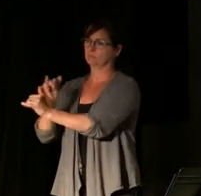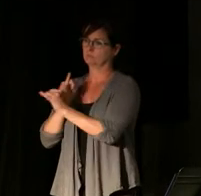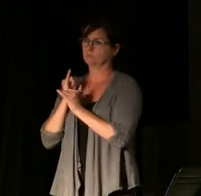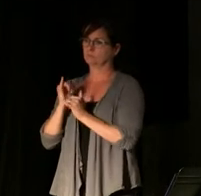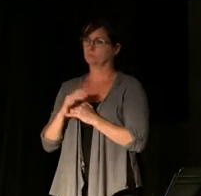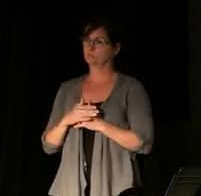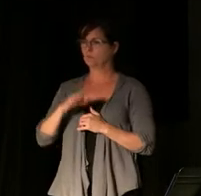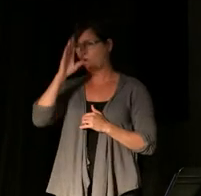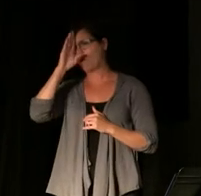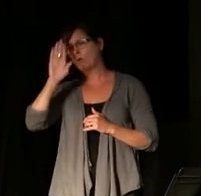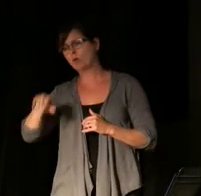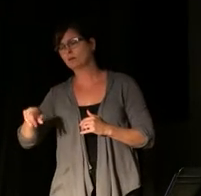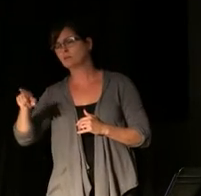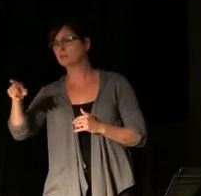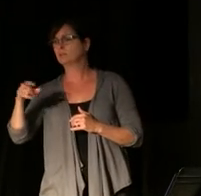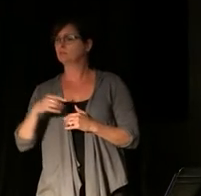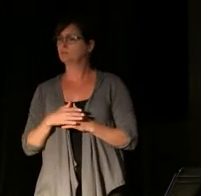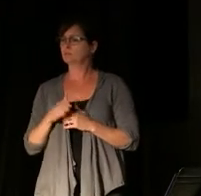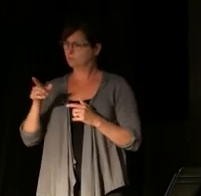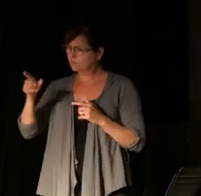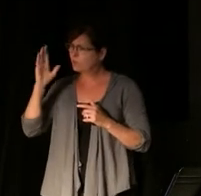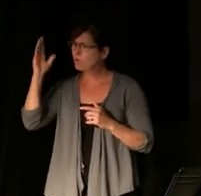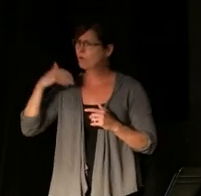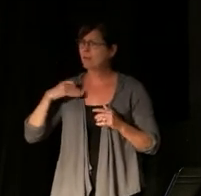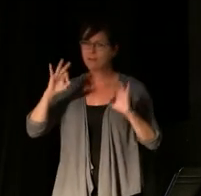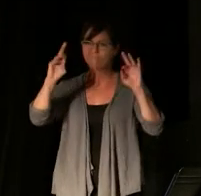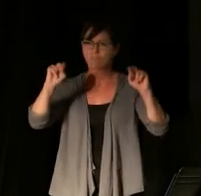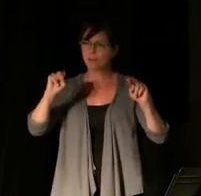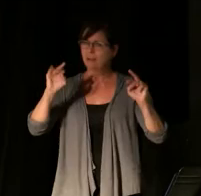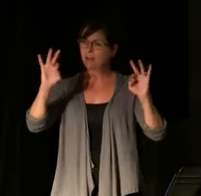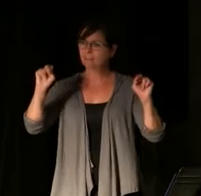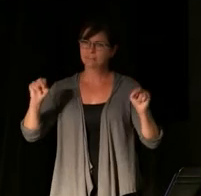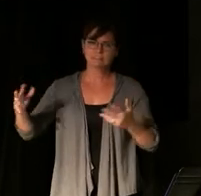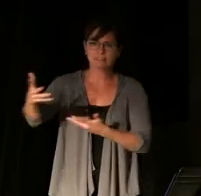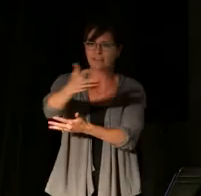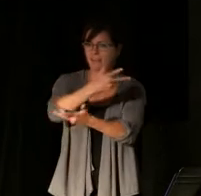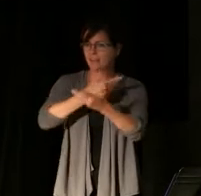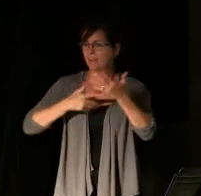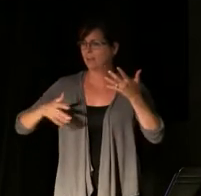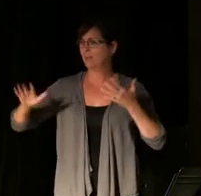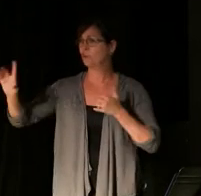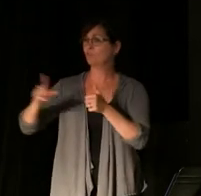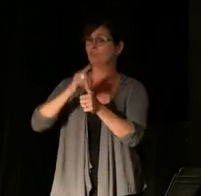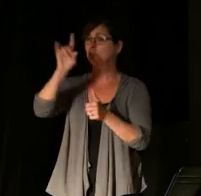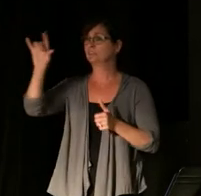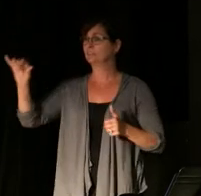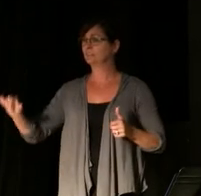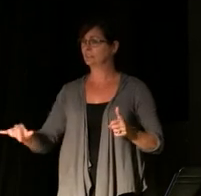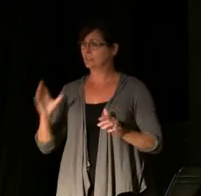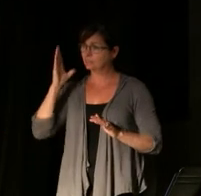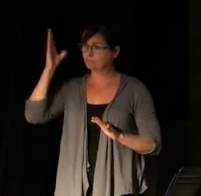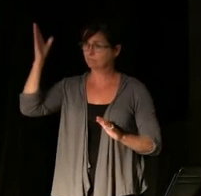and I know that you'll have fun on your first day.